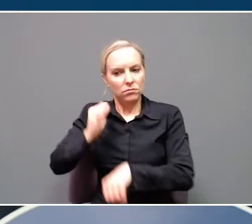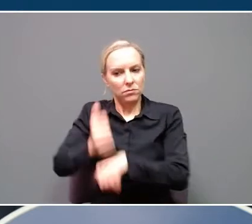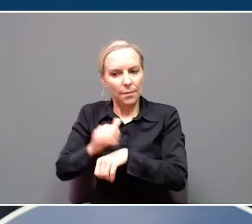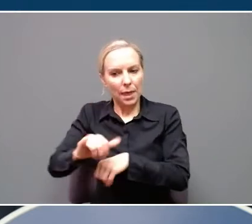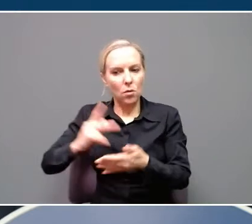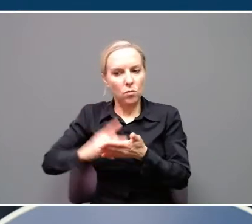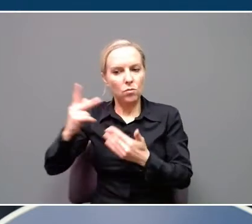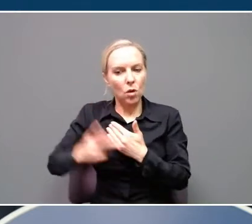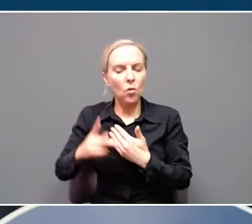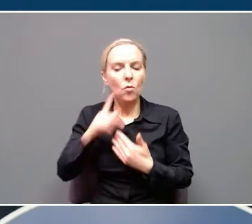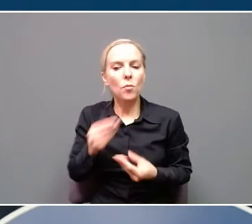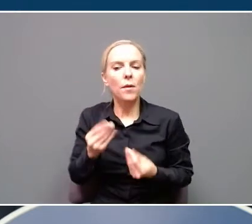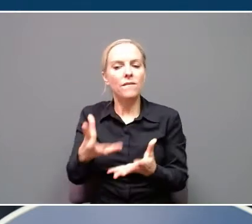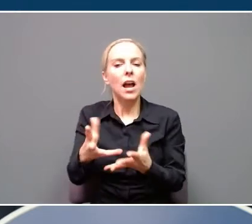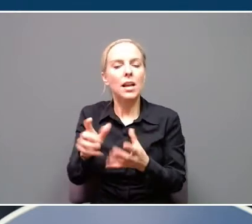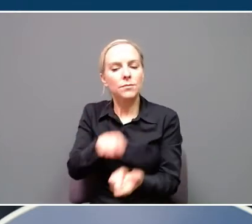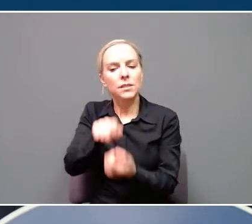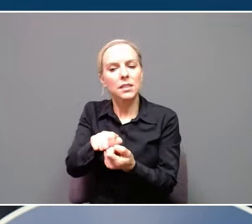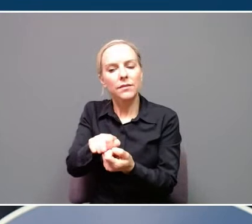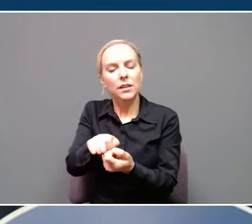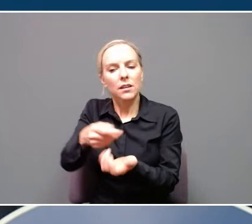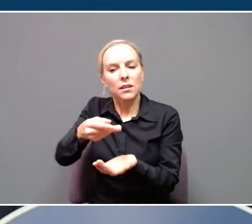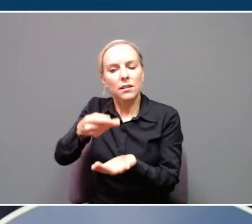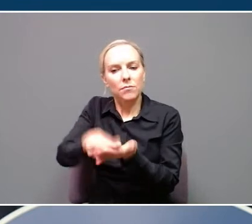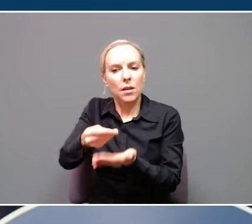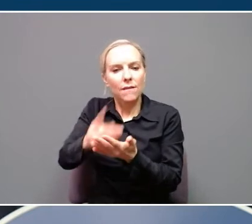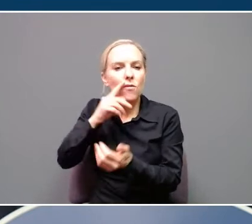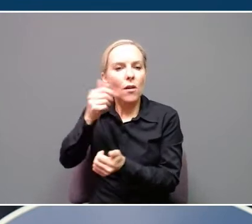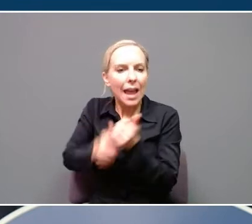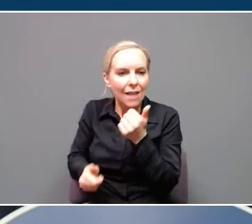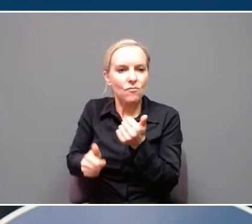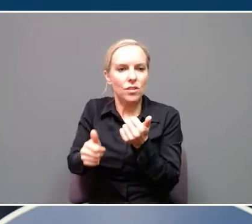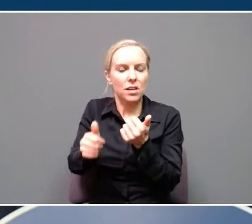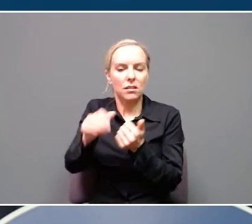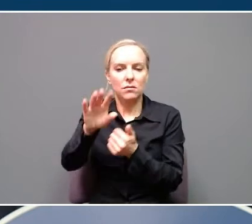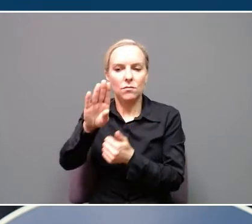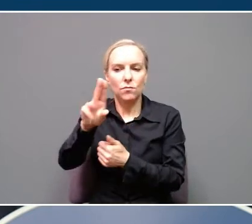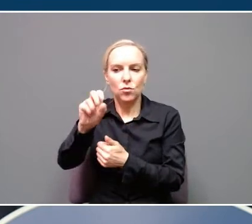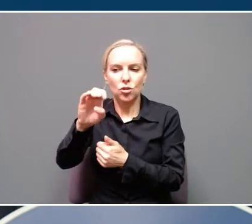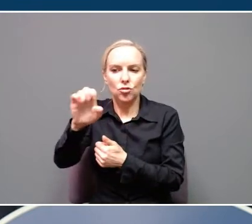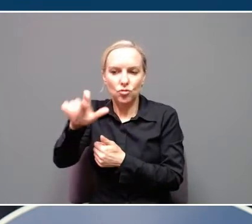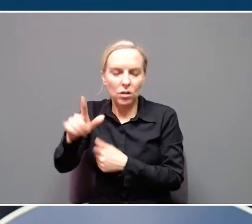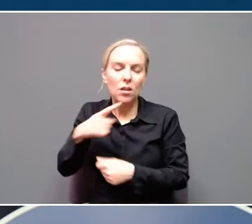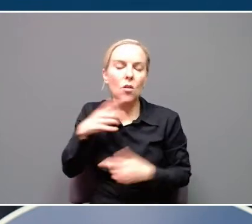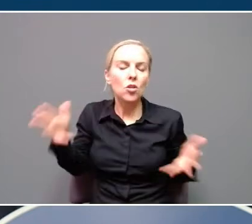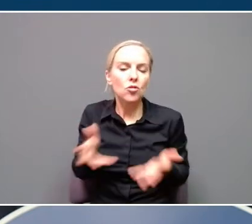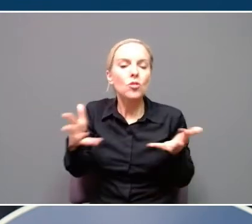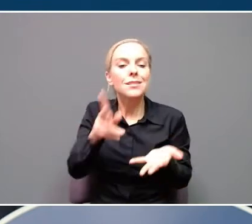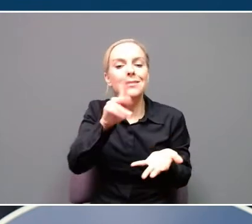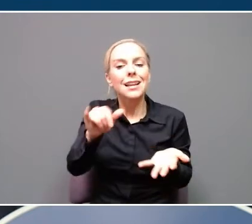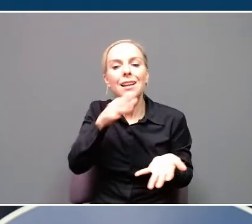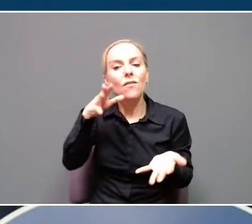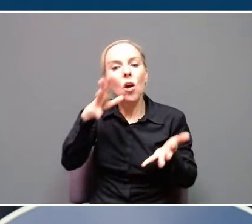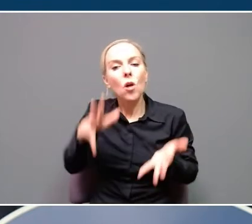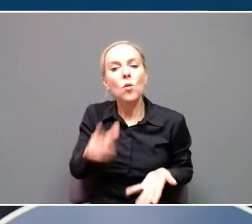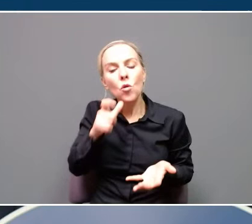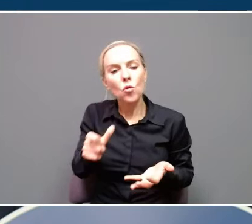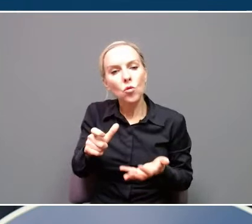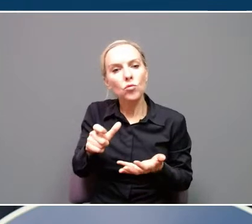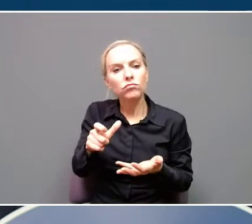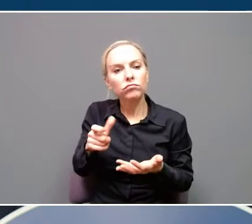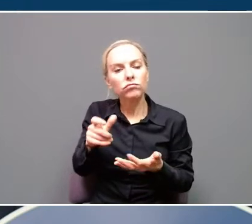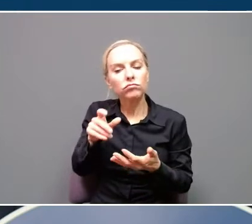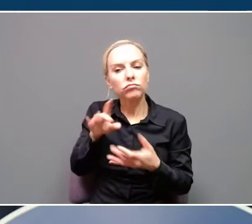bushel this year to help defray those extra costs. And I encourage Kentucky farmers who conduct business with Mayfield Grain to get